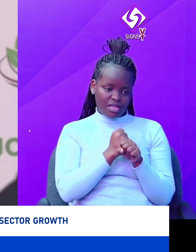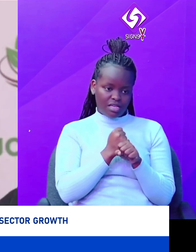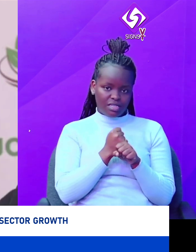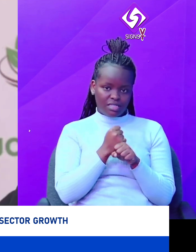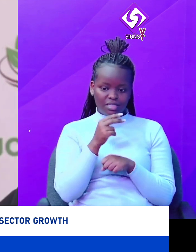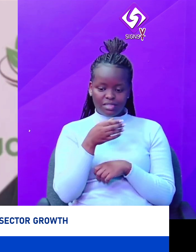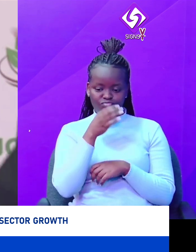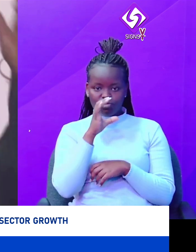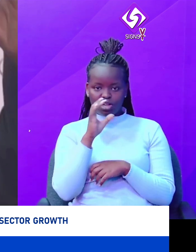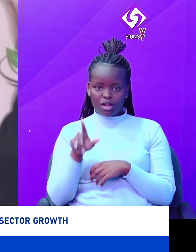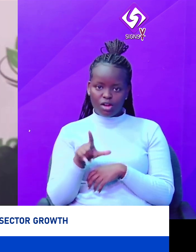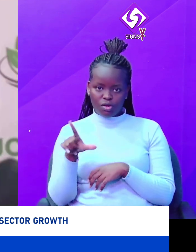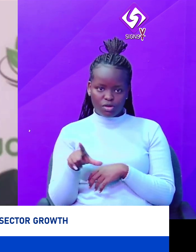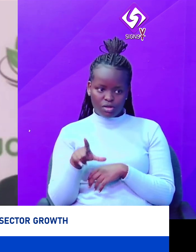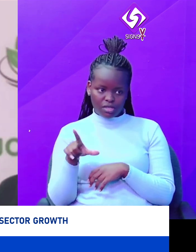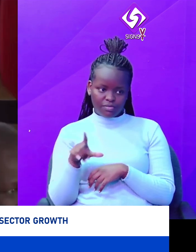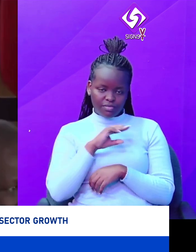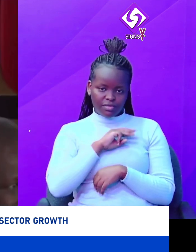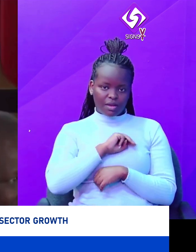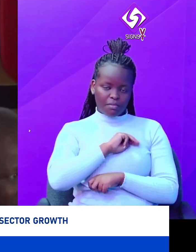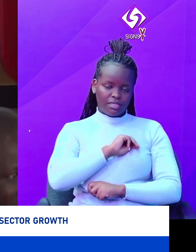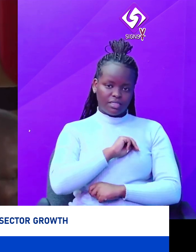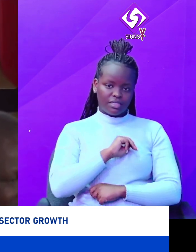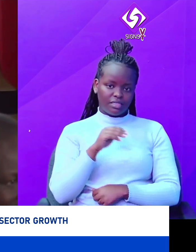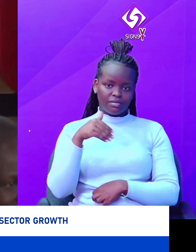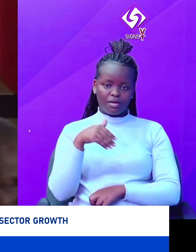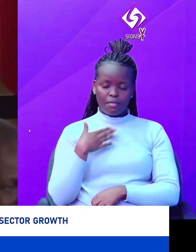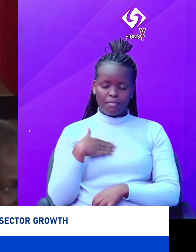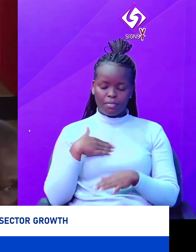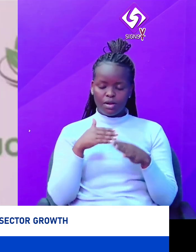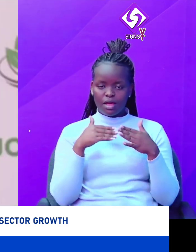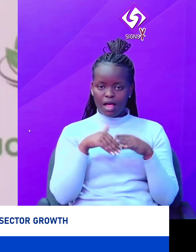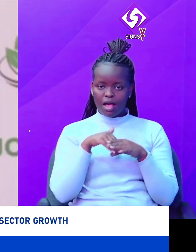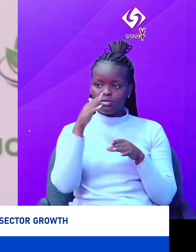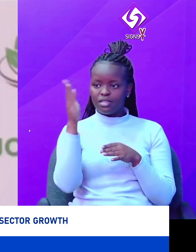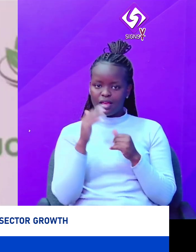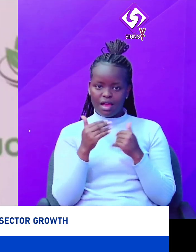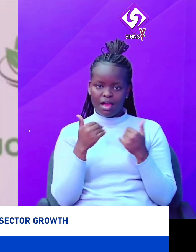the mercy of fellows who are out there. If you are going to have